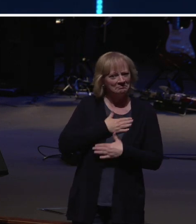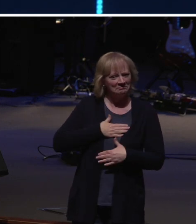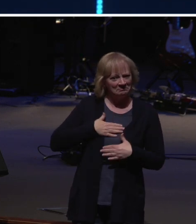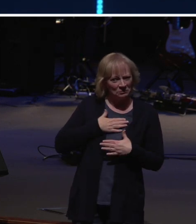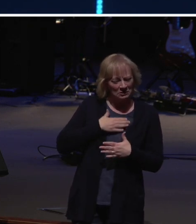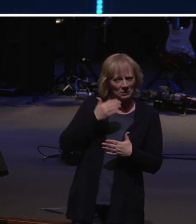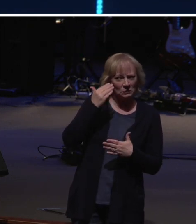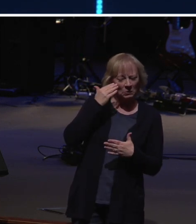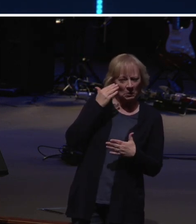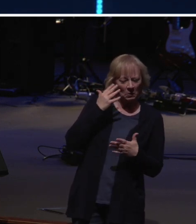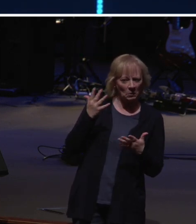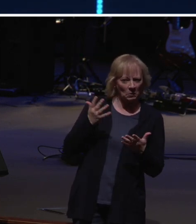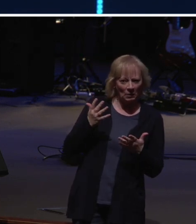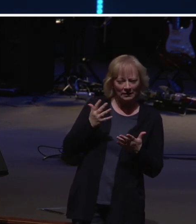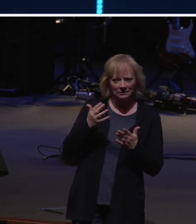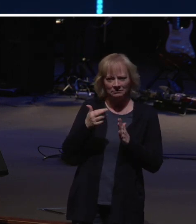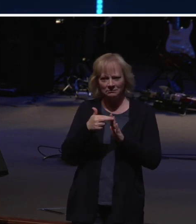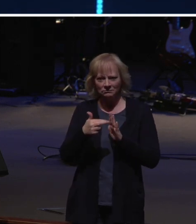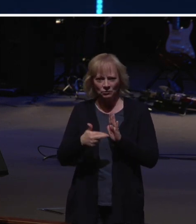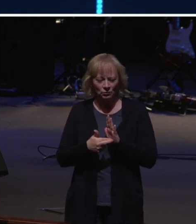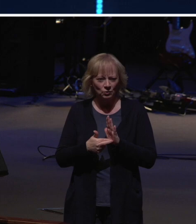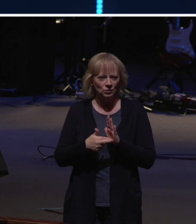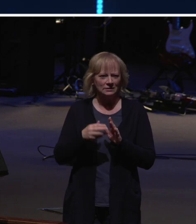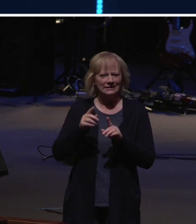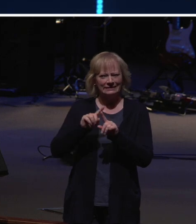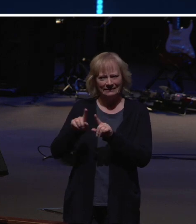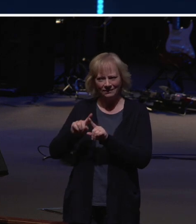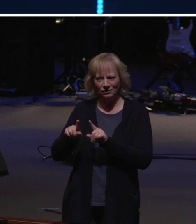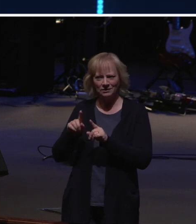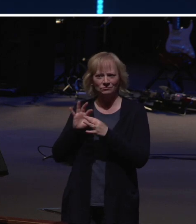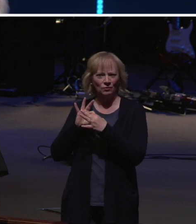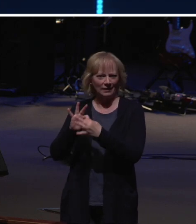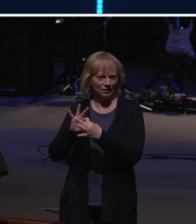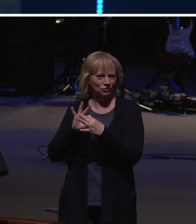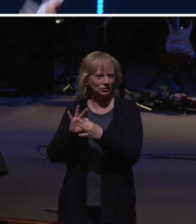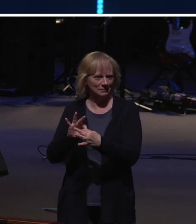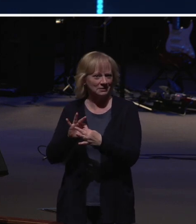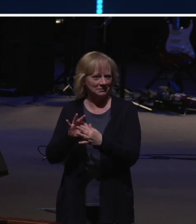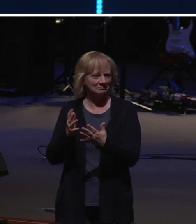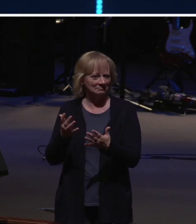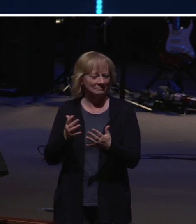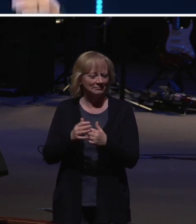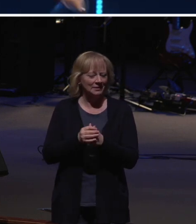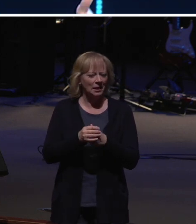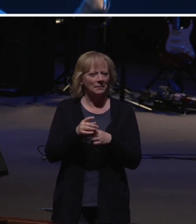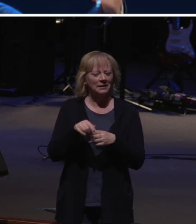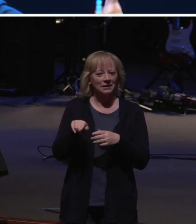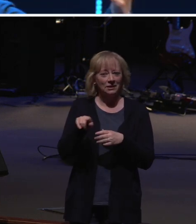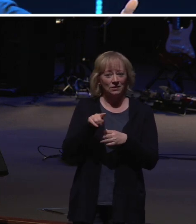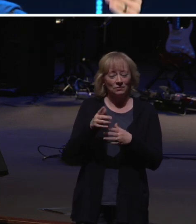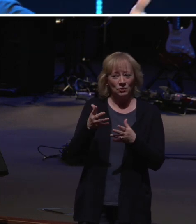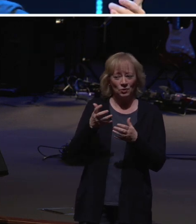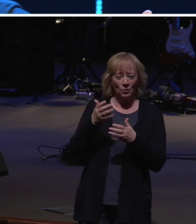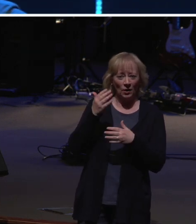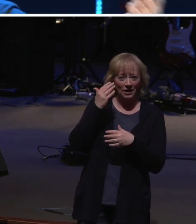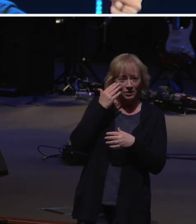formal expectations in other relationships, don't we? I mean, you like to know what that prospective employer plans